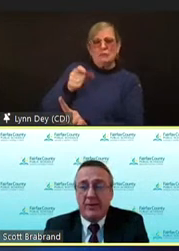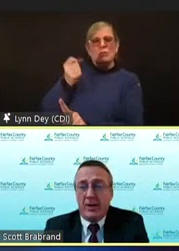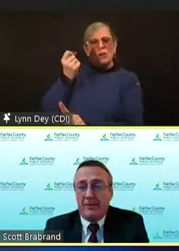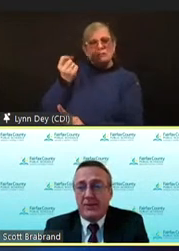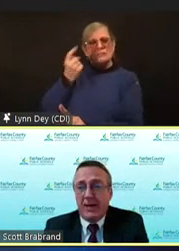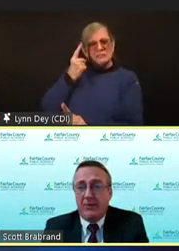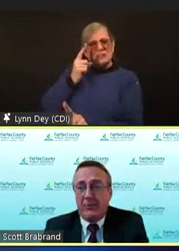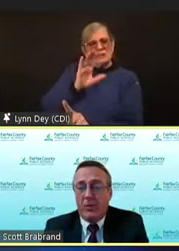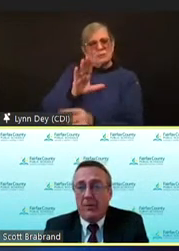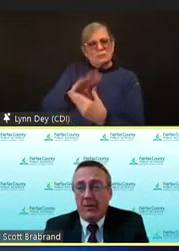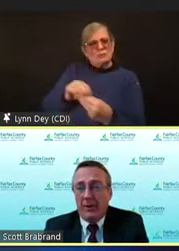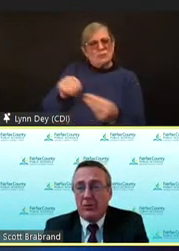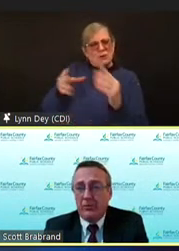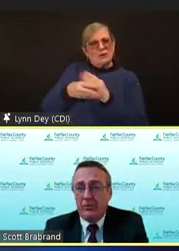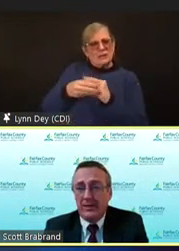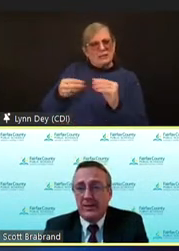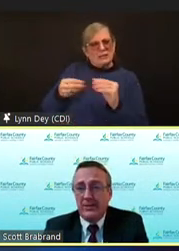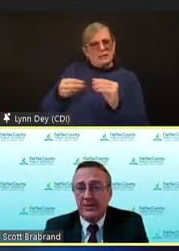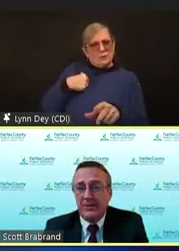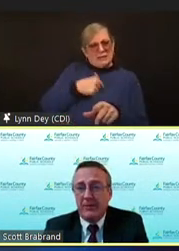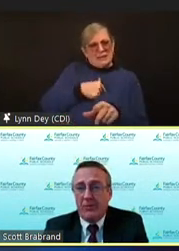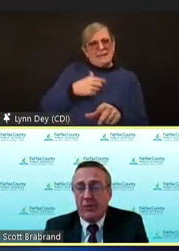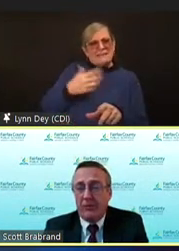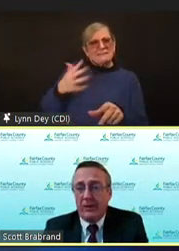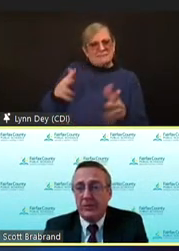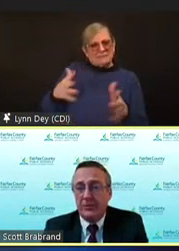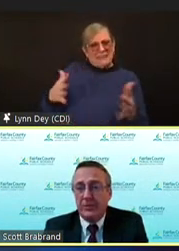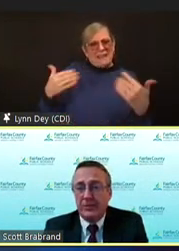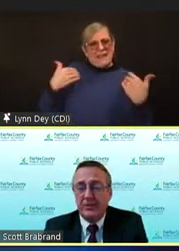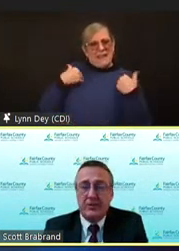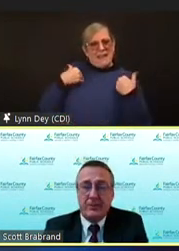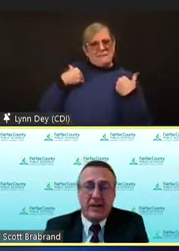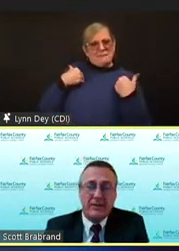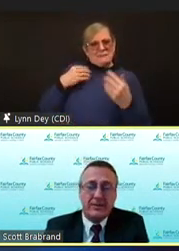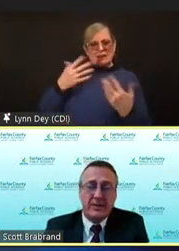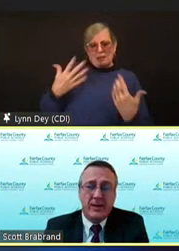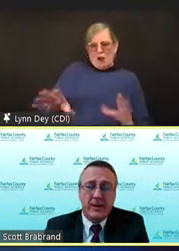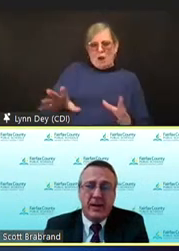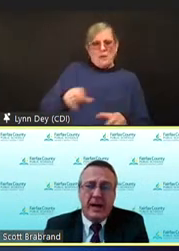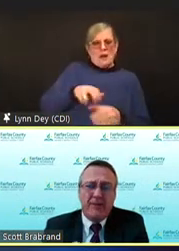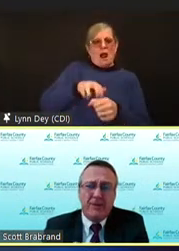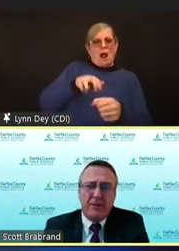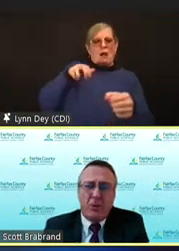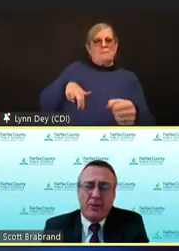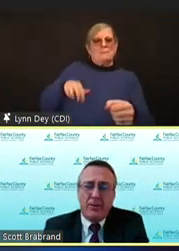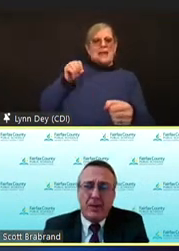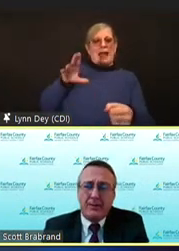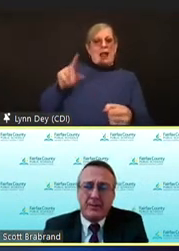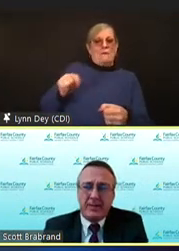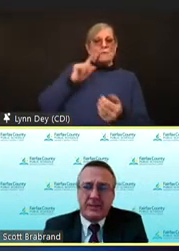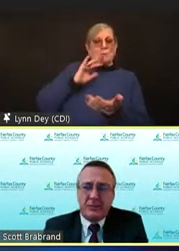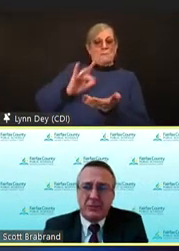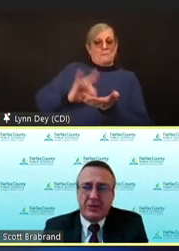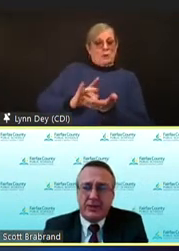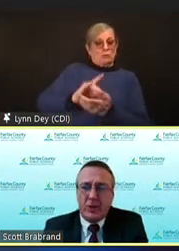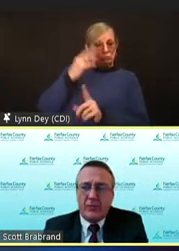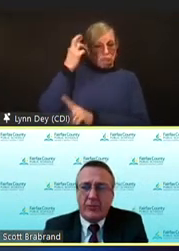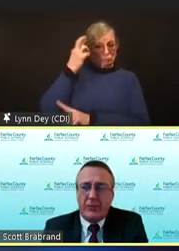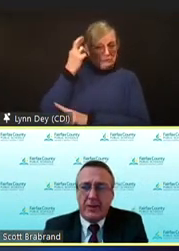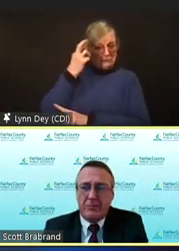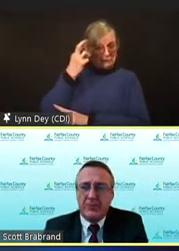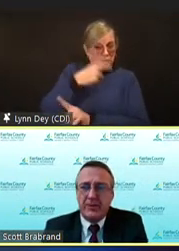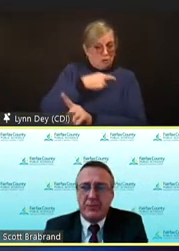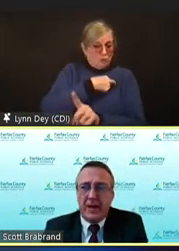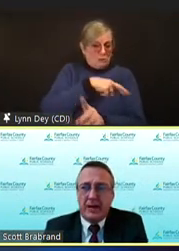do have an opt-out for medical reasons and for religious reasons for masks. I think part of the pandemic that's particularly hard